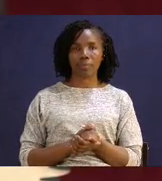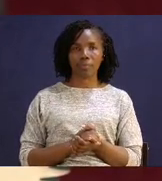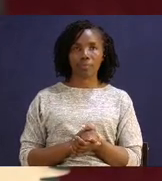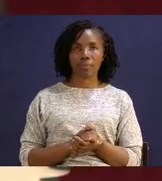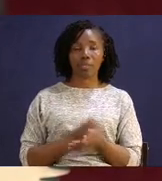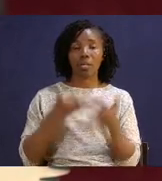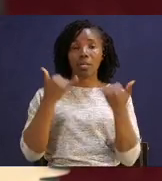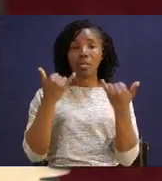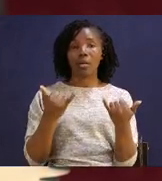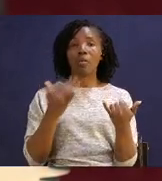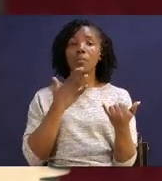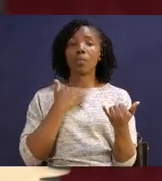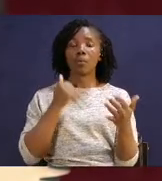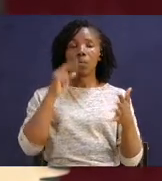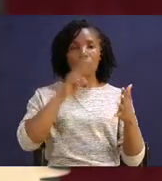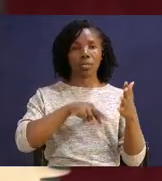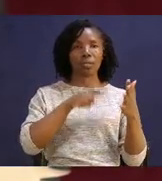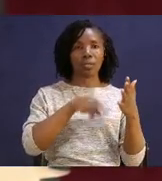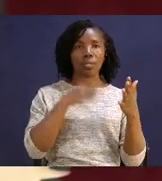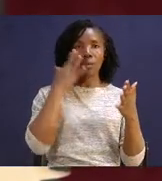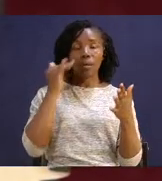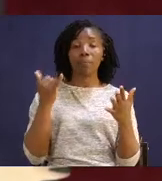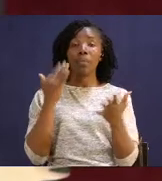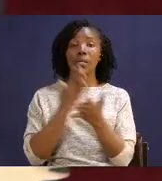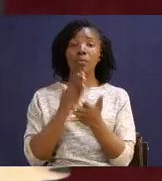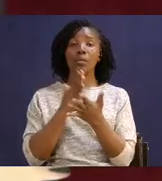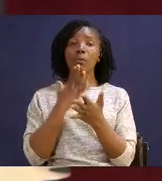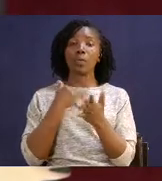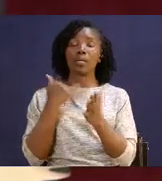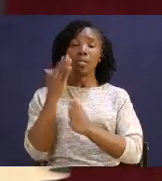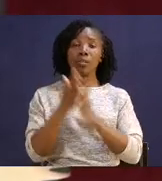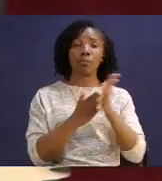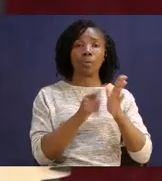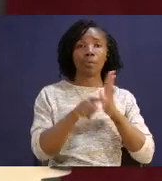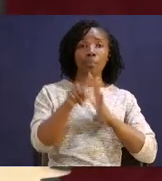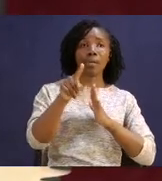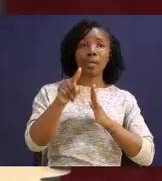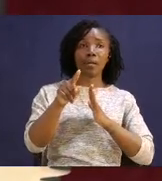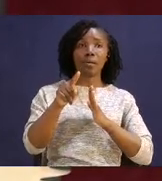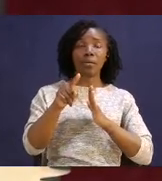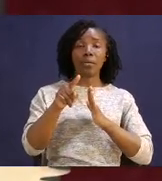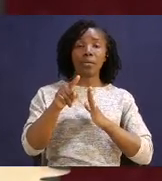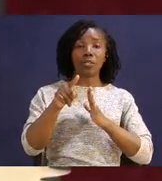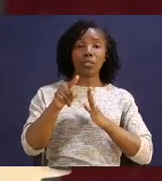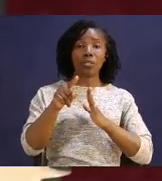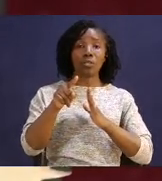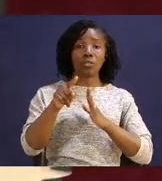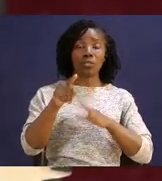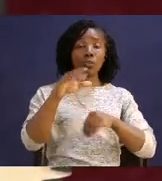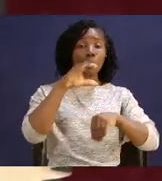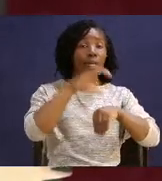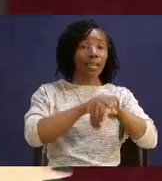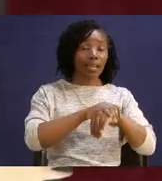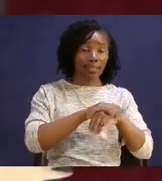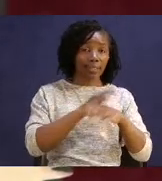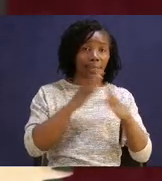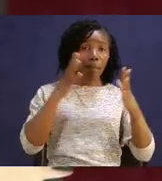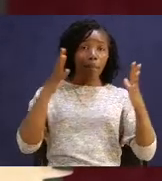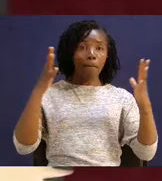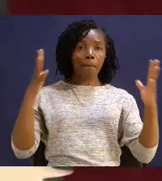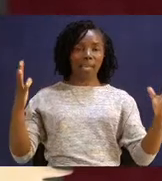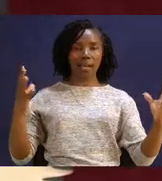So now let me read this because I really want to begin to prepare you to get a bigger container because God is about to bless